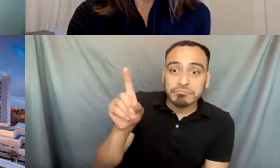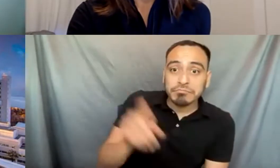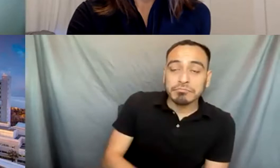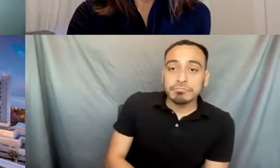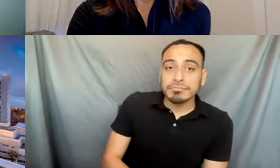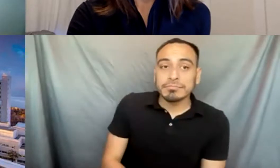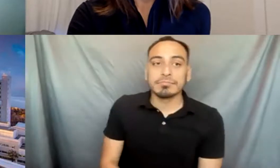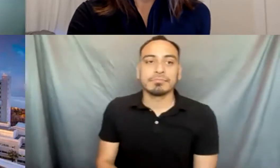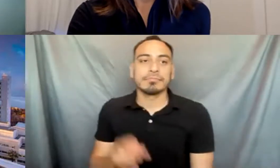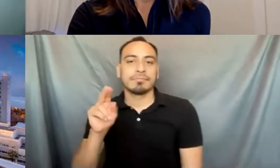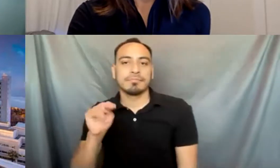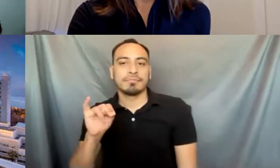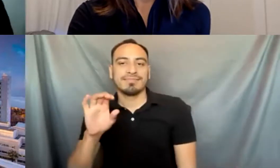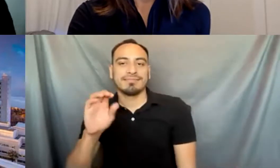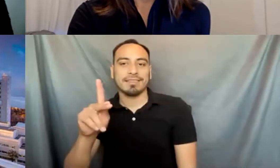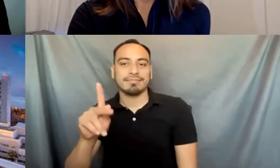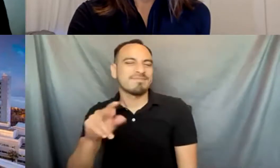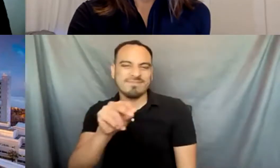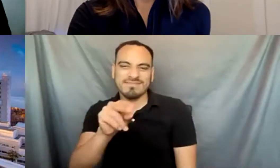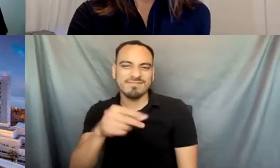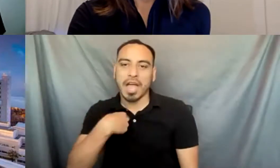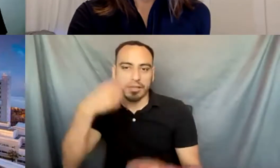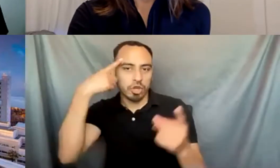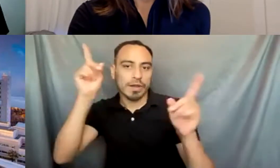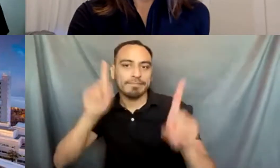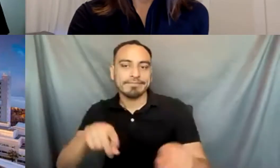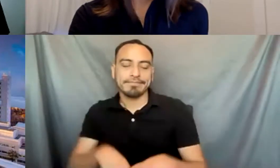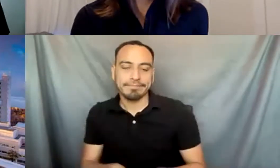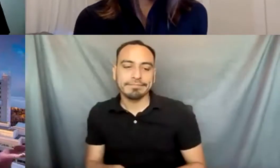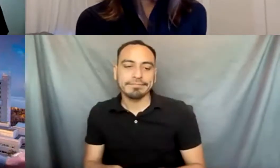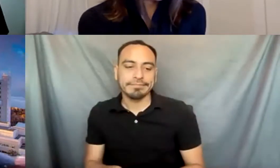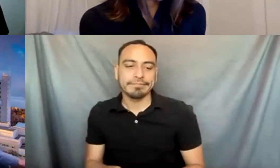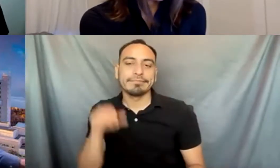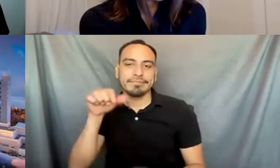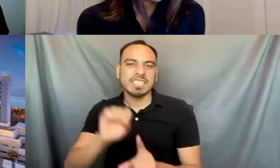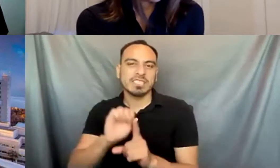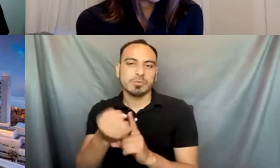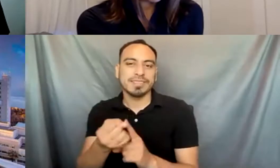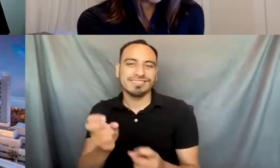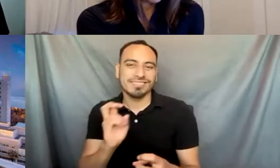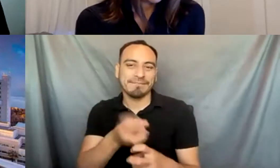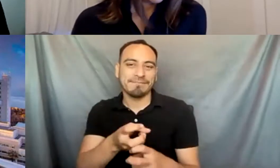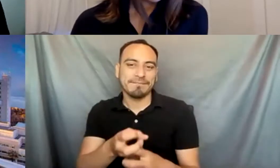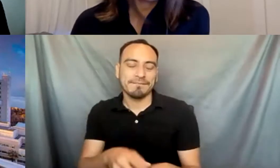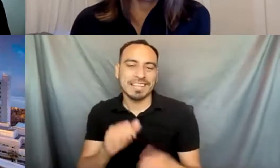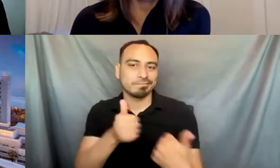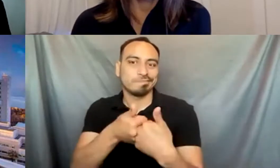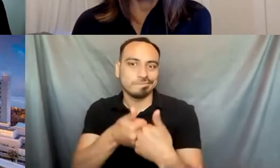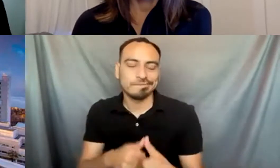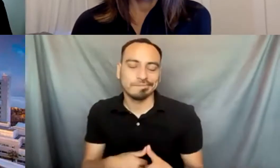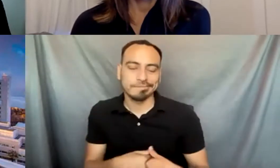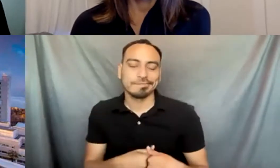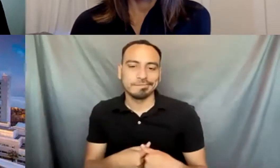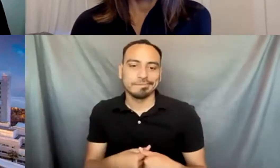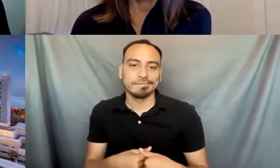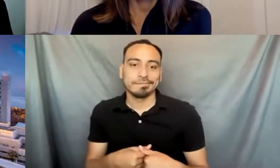No, I mean, I agree. I think it is challenging. And I think that depending on how little we're talking about, I mean, it's